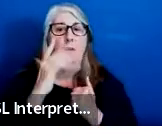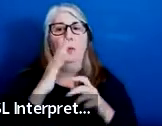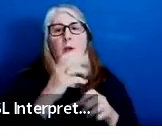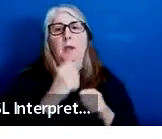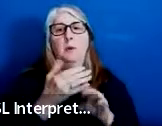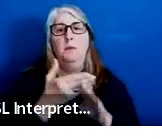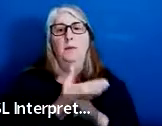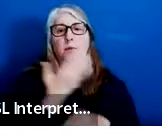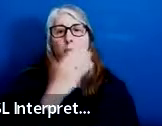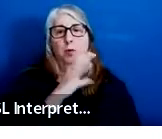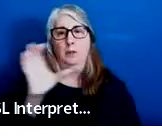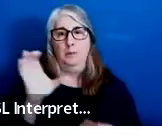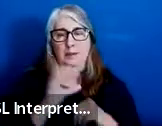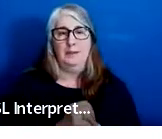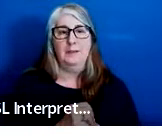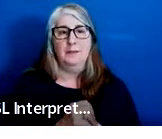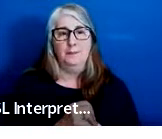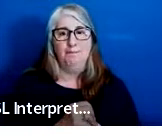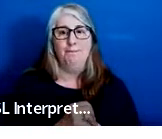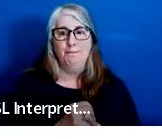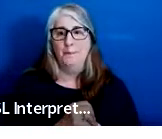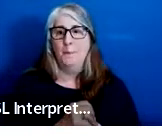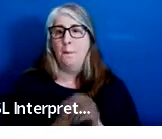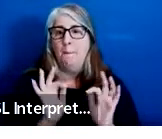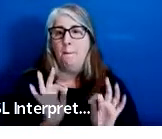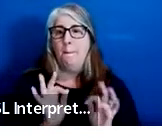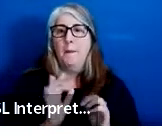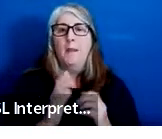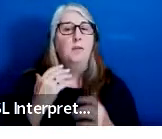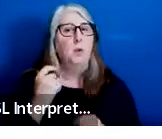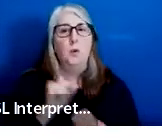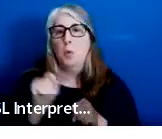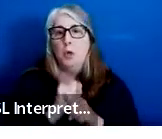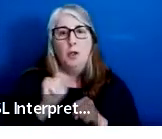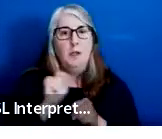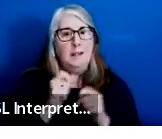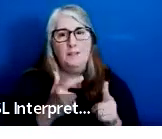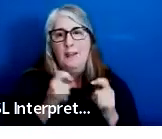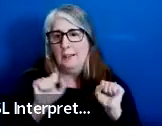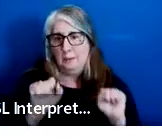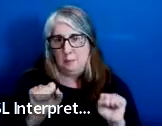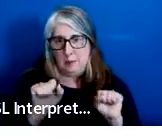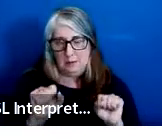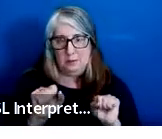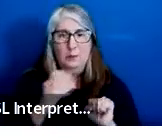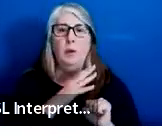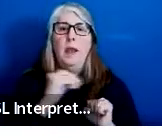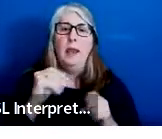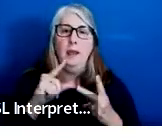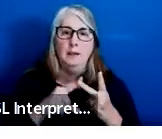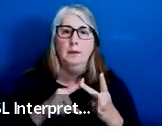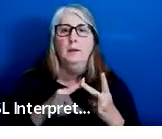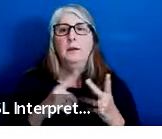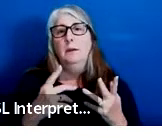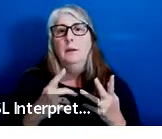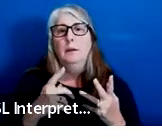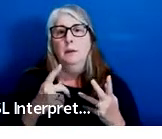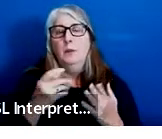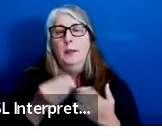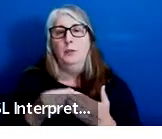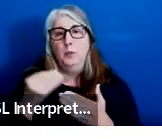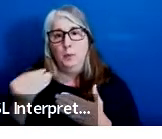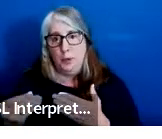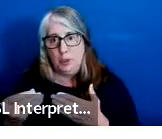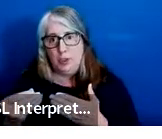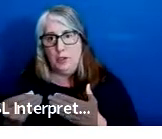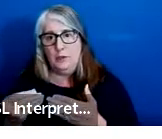before Christmas. So we're working as fast as we can. And like I said, it was a matter of really needing to make the purchase over 2